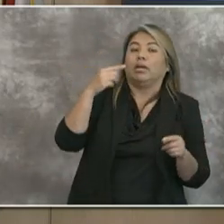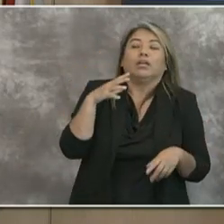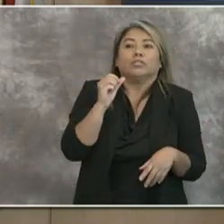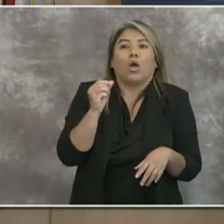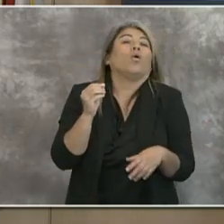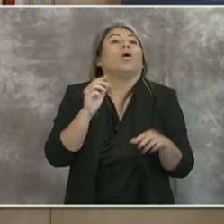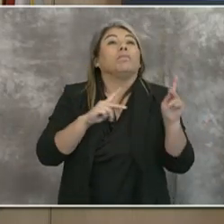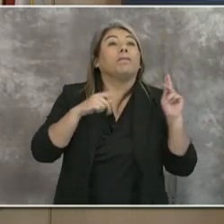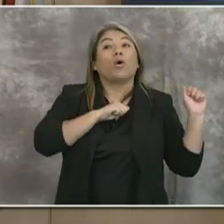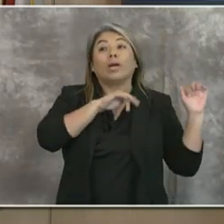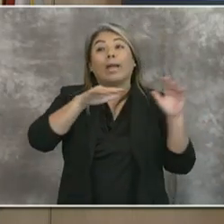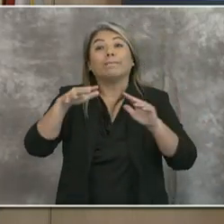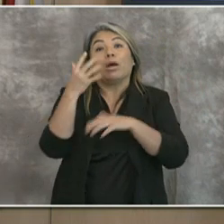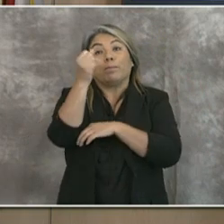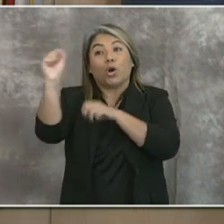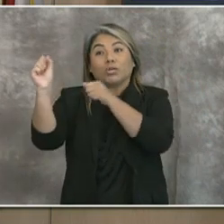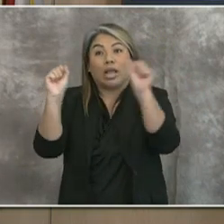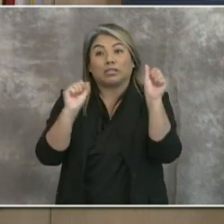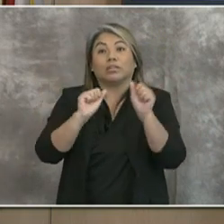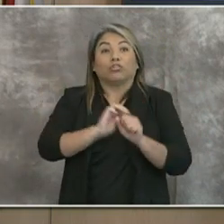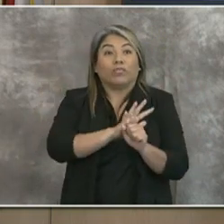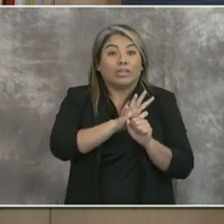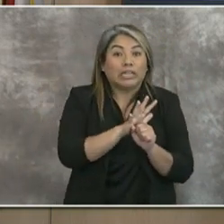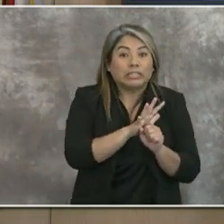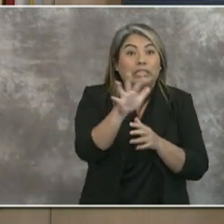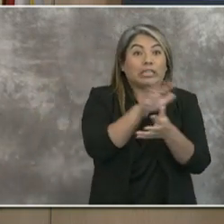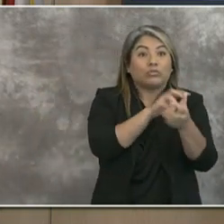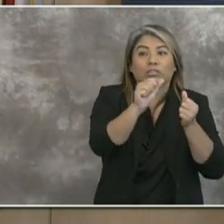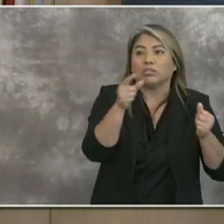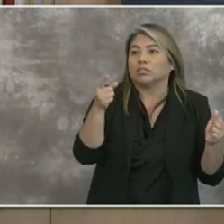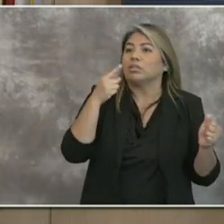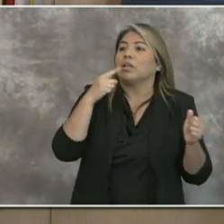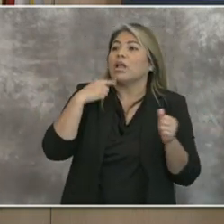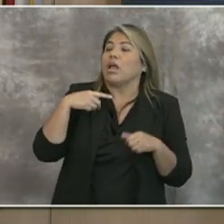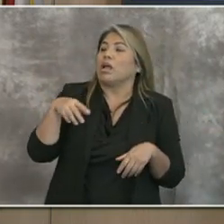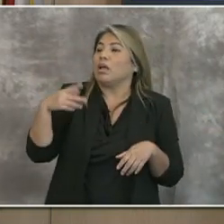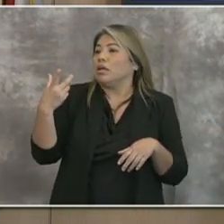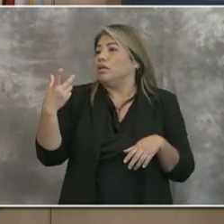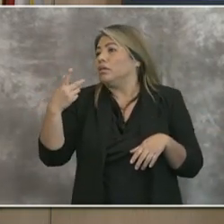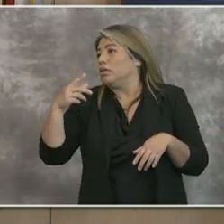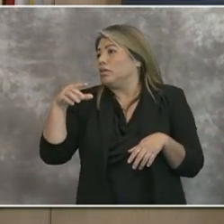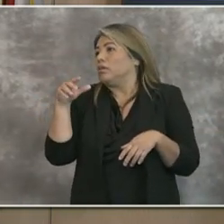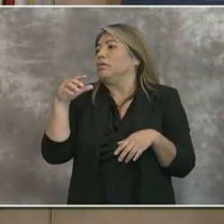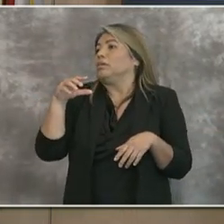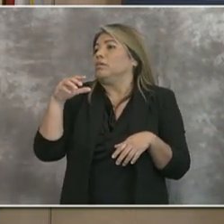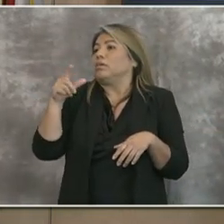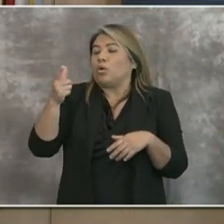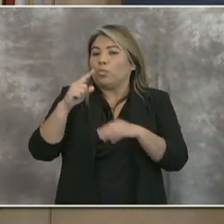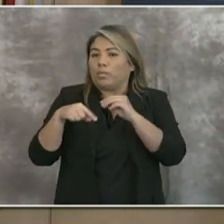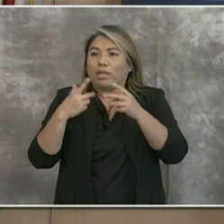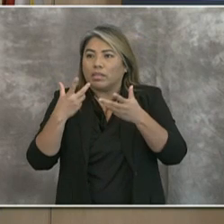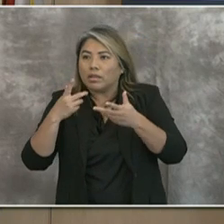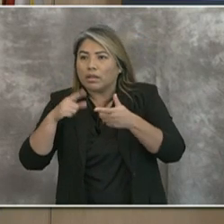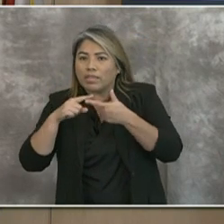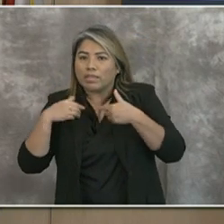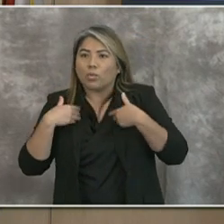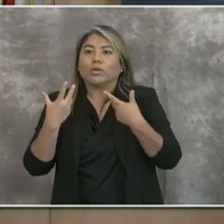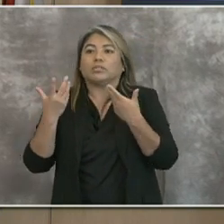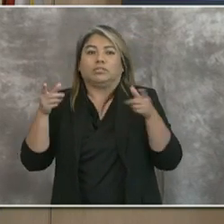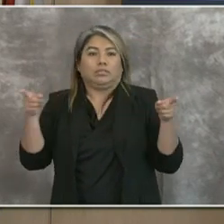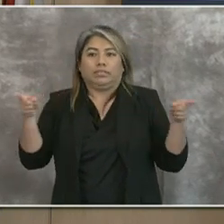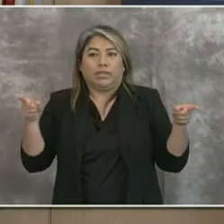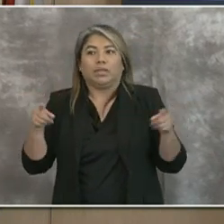people came out to protest COVID-19 restrictions, saying the tactics were different toward those who were protesting racial